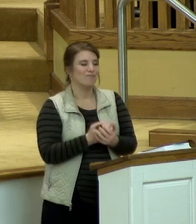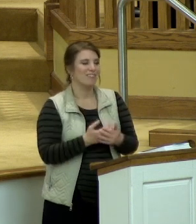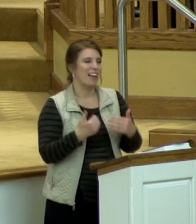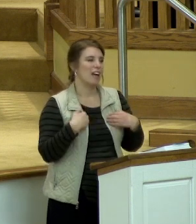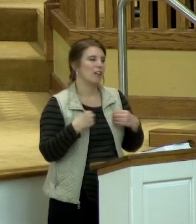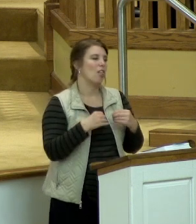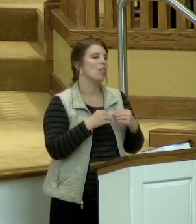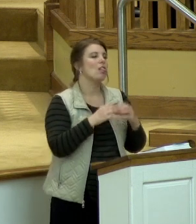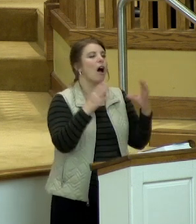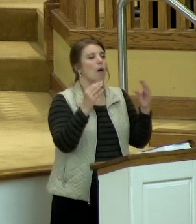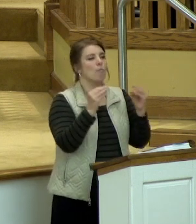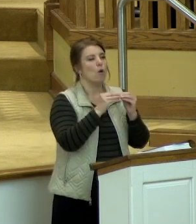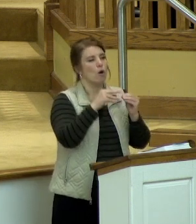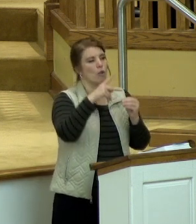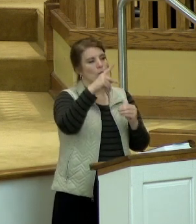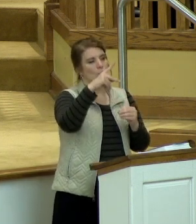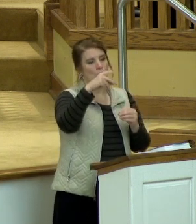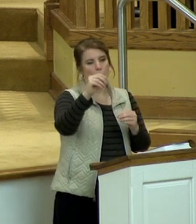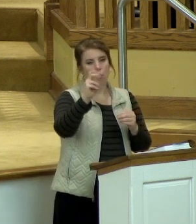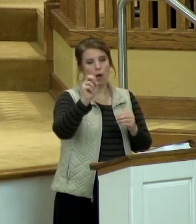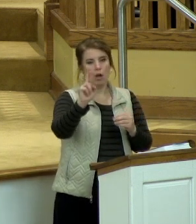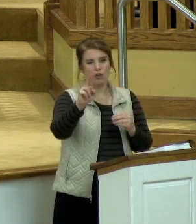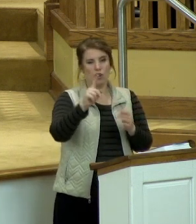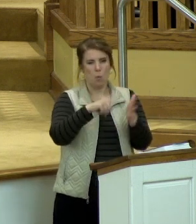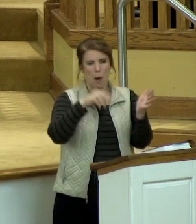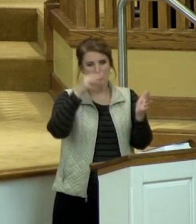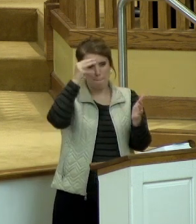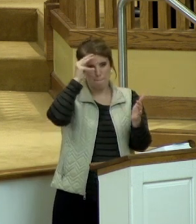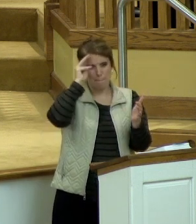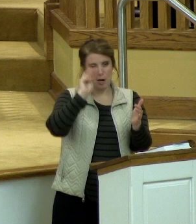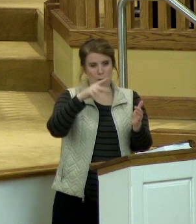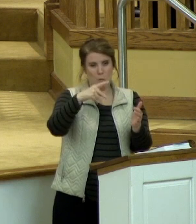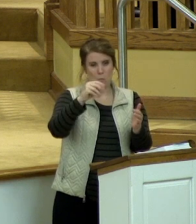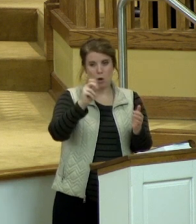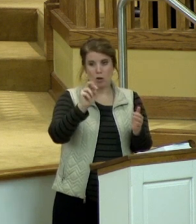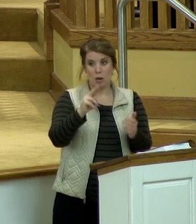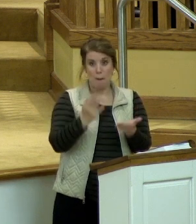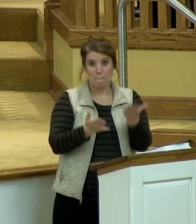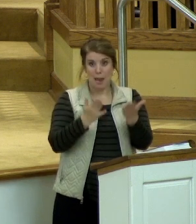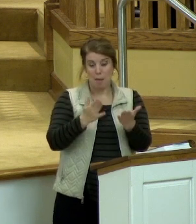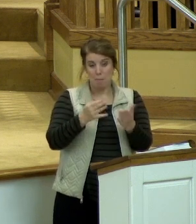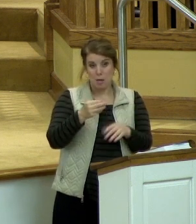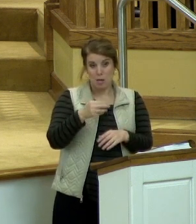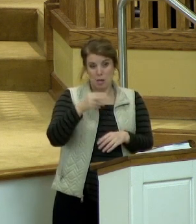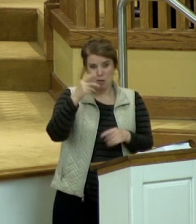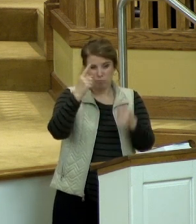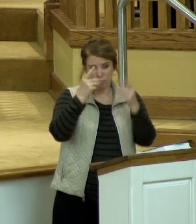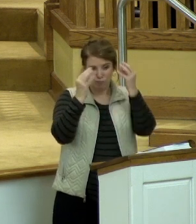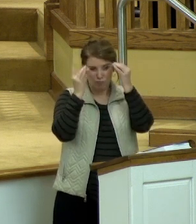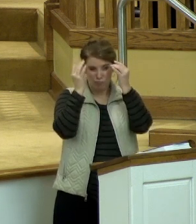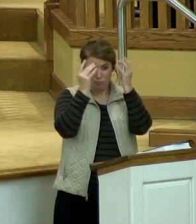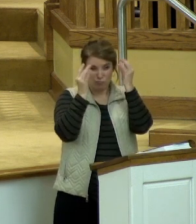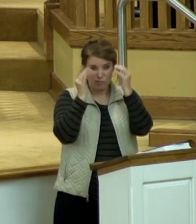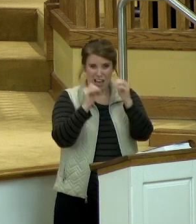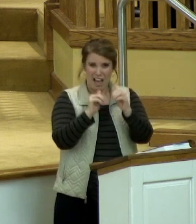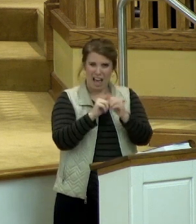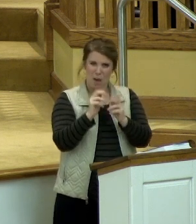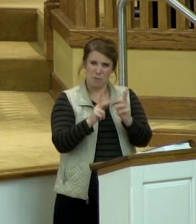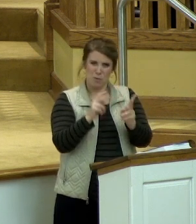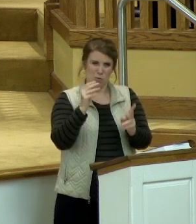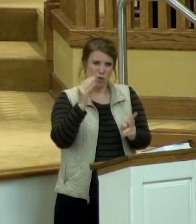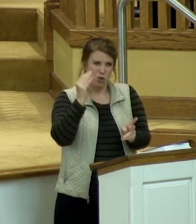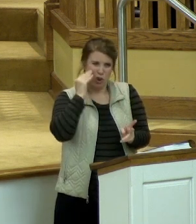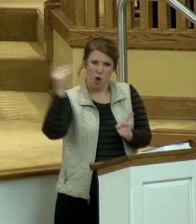the ponder side, what Mary was pondering. Someone said maybe she was pondering how all these people knew to come to the